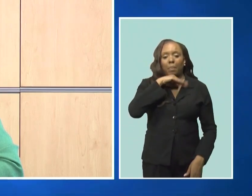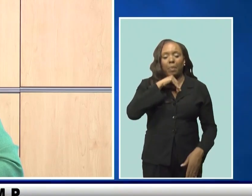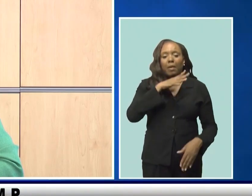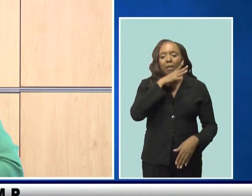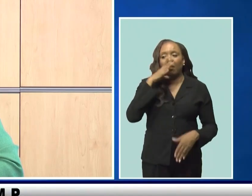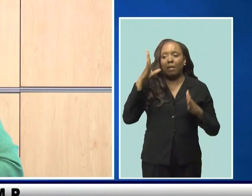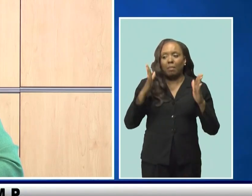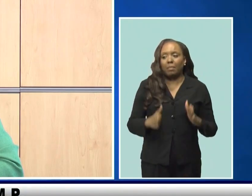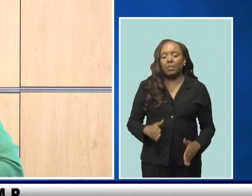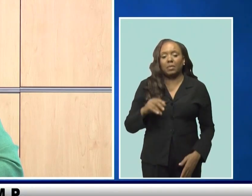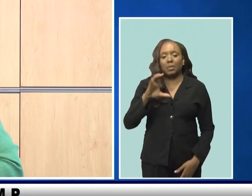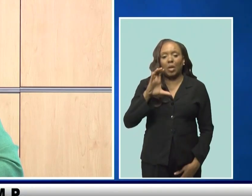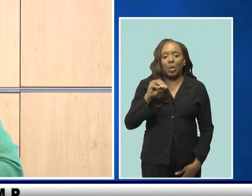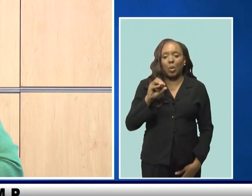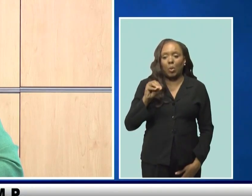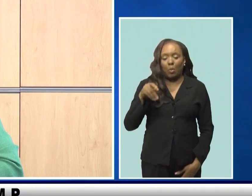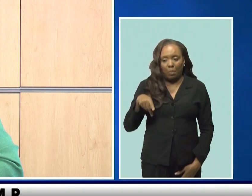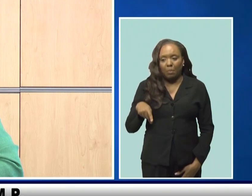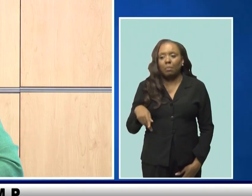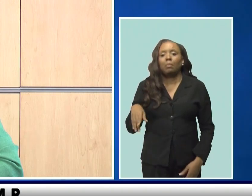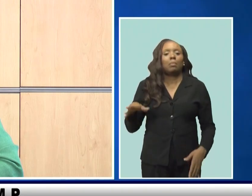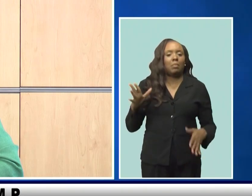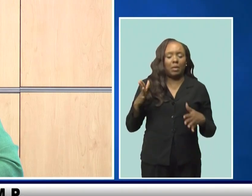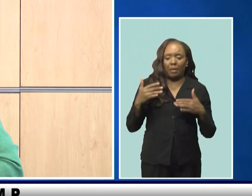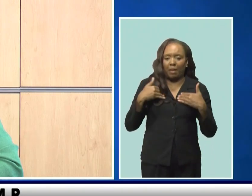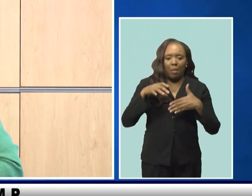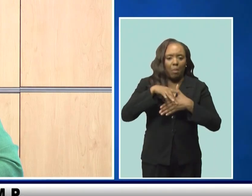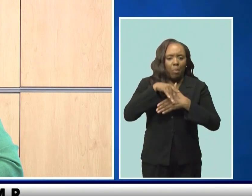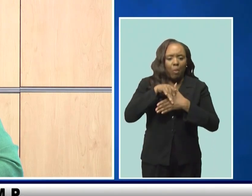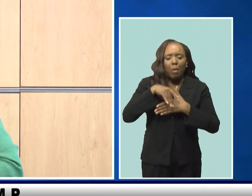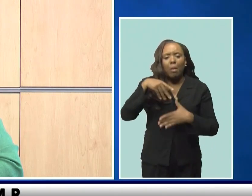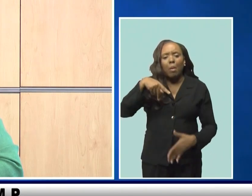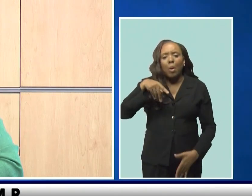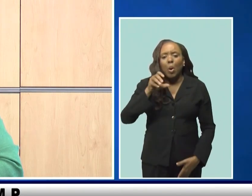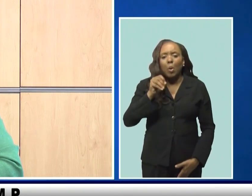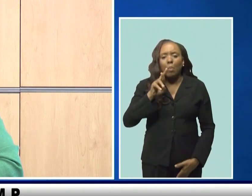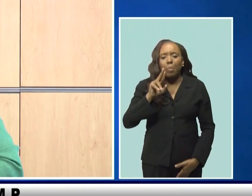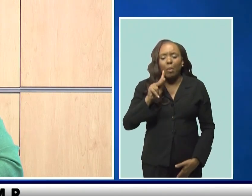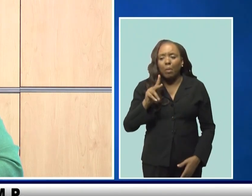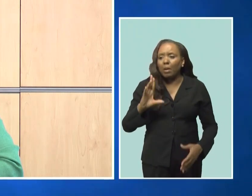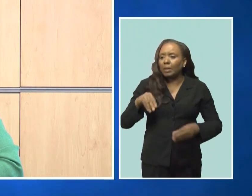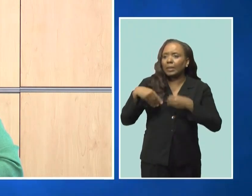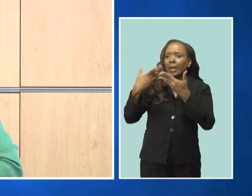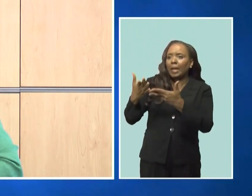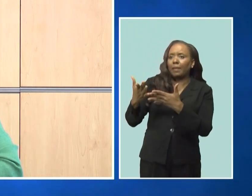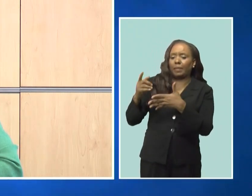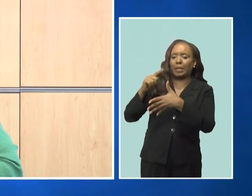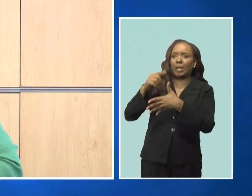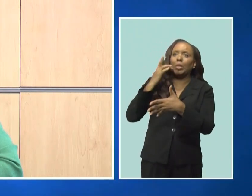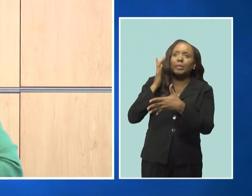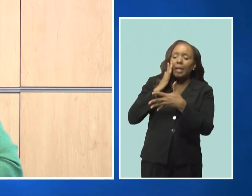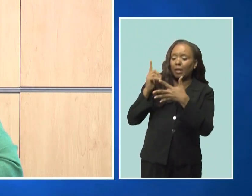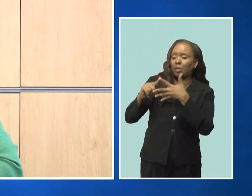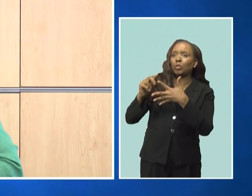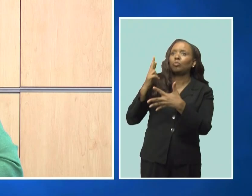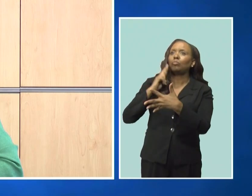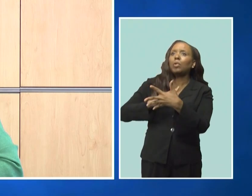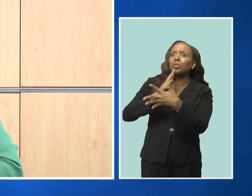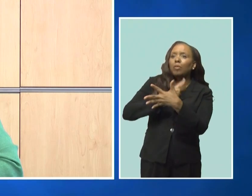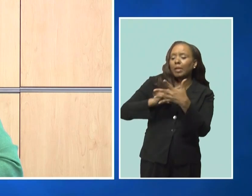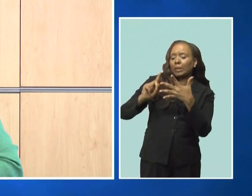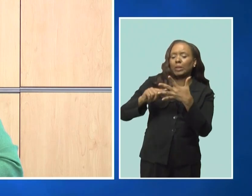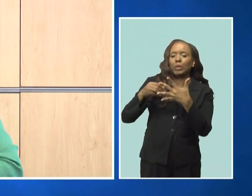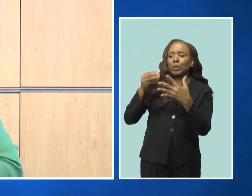to deal with the production of pork and to be able to supply, whether it would be the hotels or restaurants or